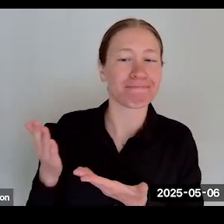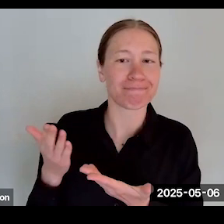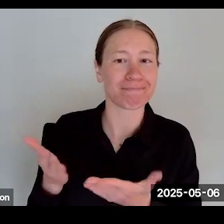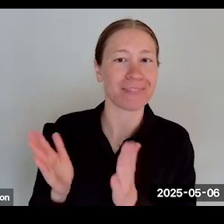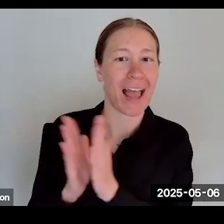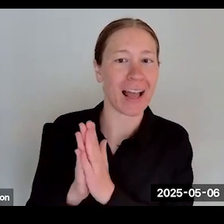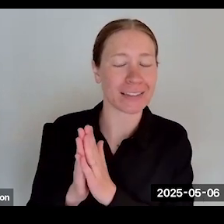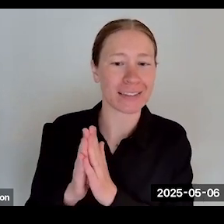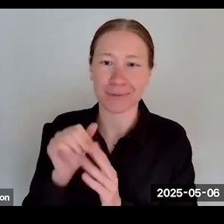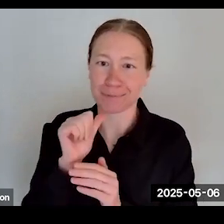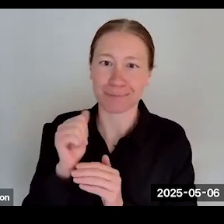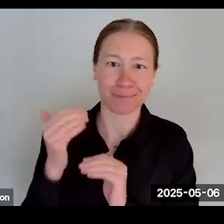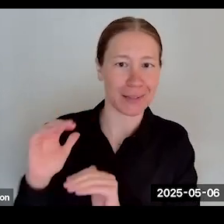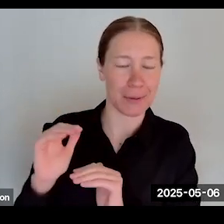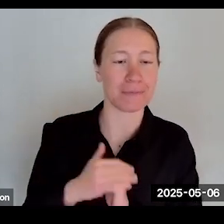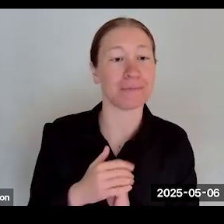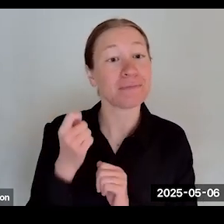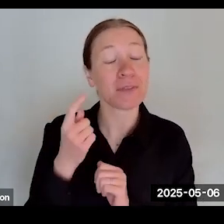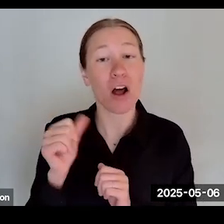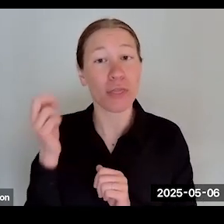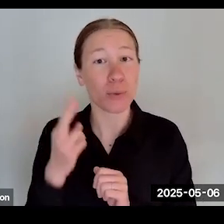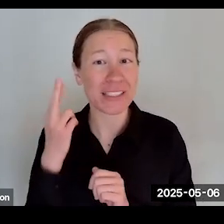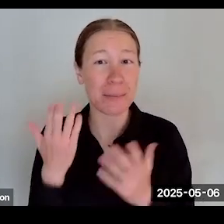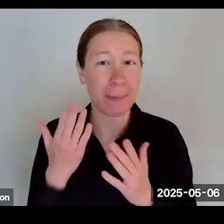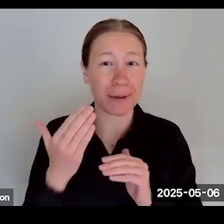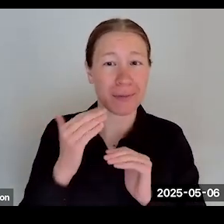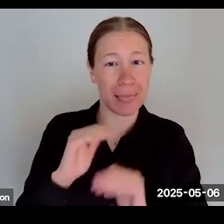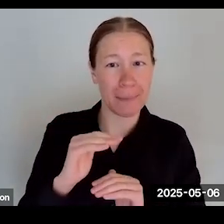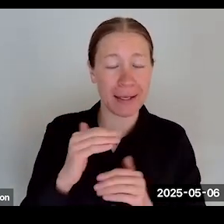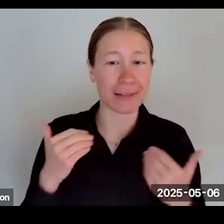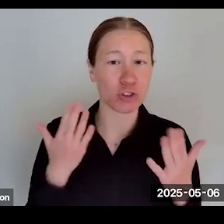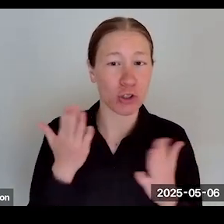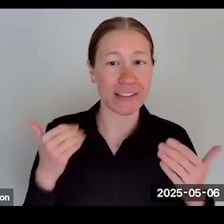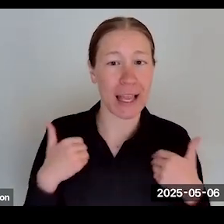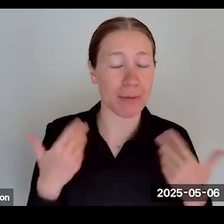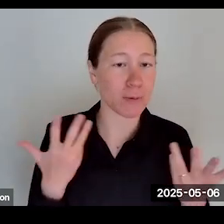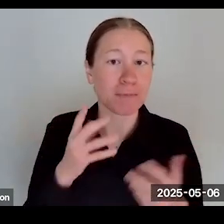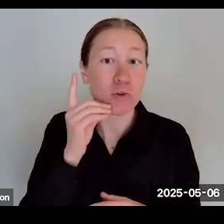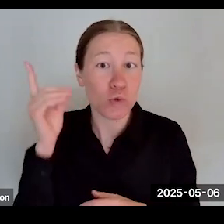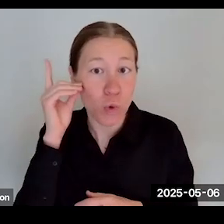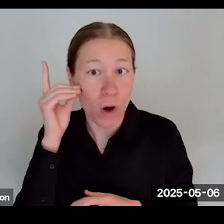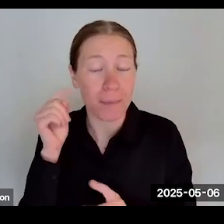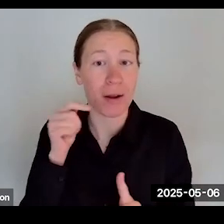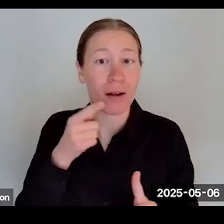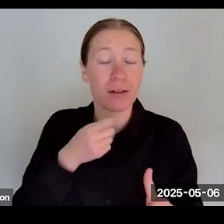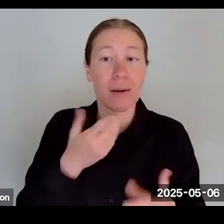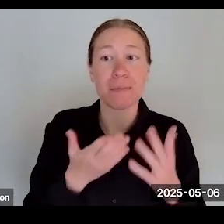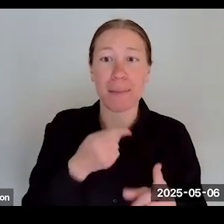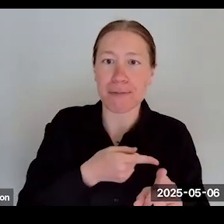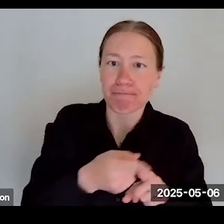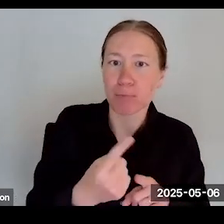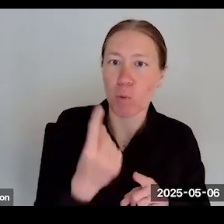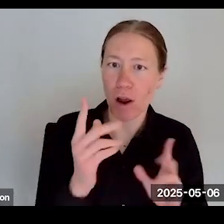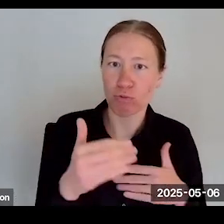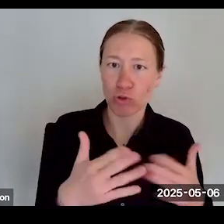Some of the reasons that we may exclude service animals could be in a residence hall if a specific room has been reserved solely for use